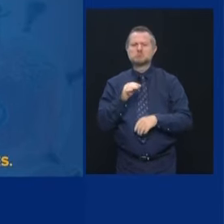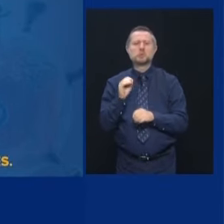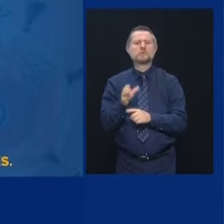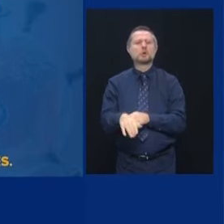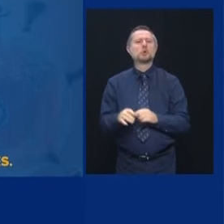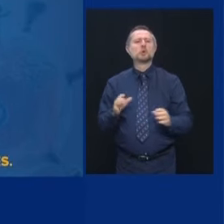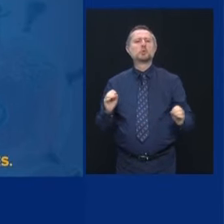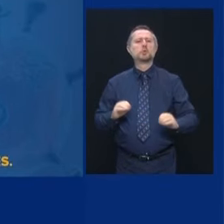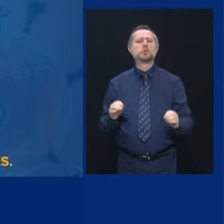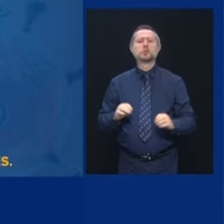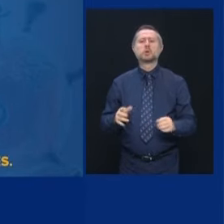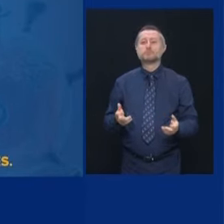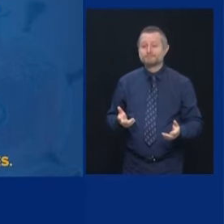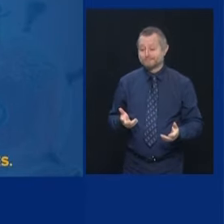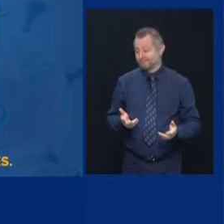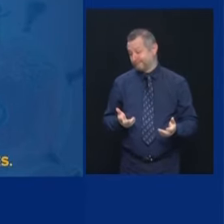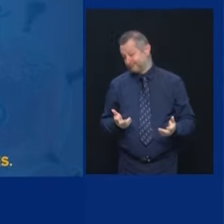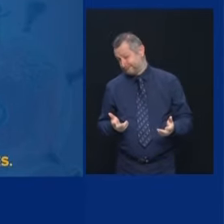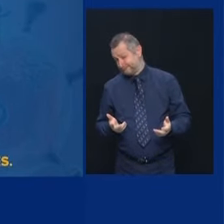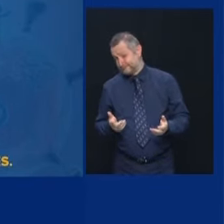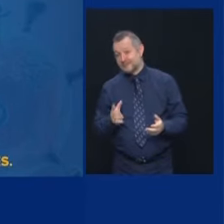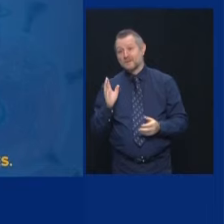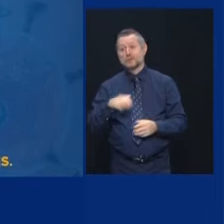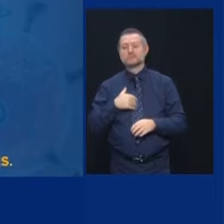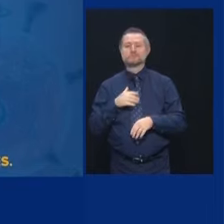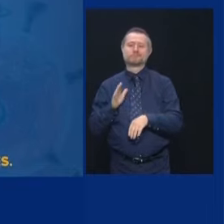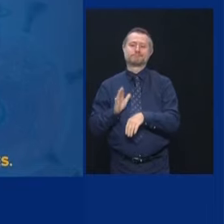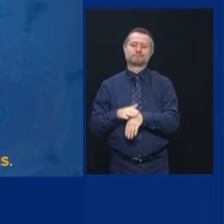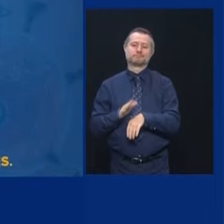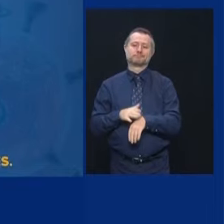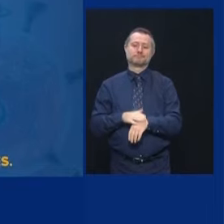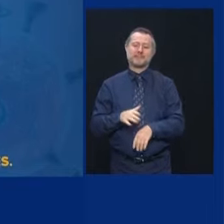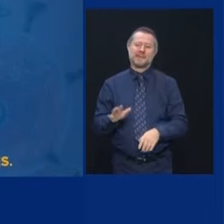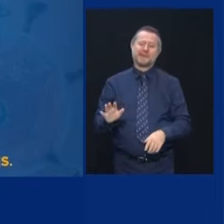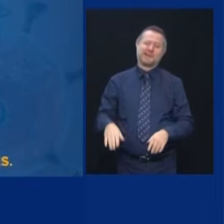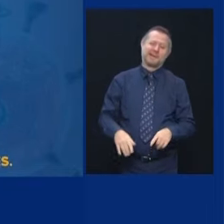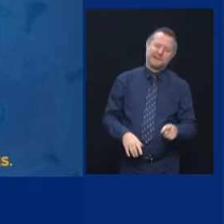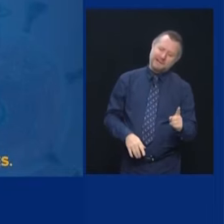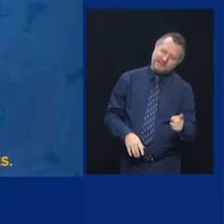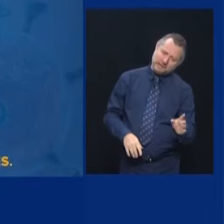Warnings are not enforcement.